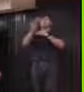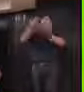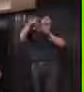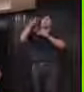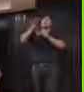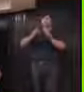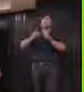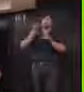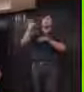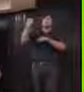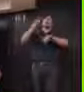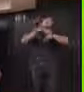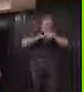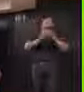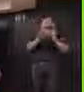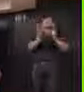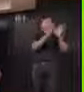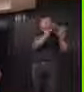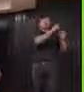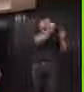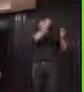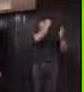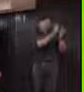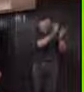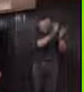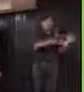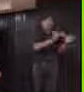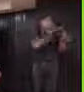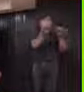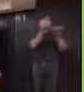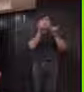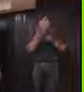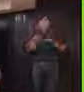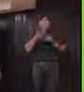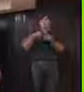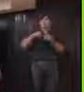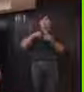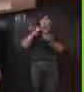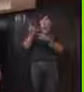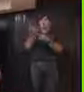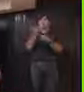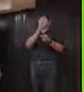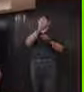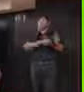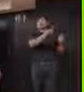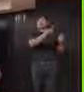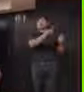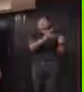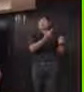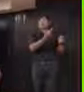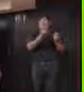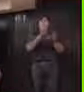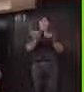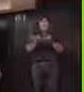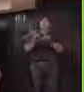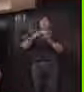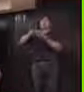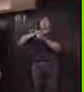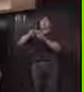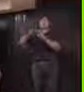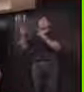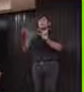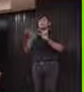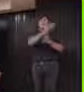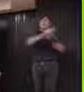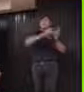actions that they took in that context, which seem anachronistic today, but may not have been the case when they took that action. What's your sense